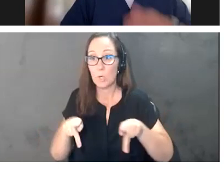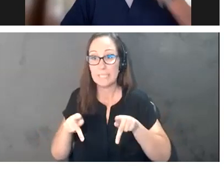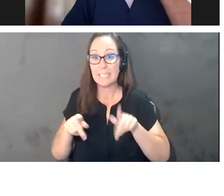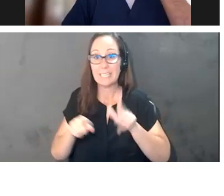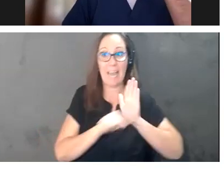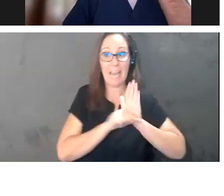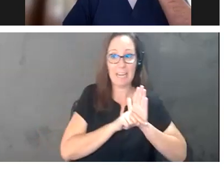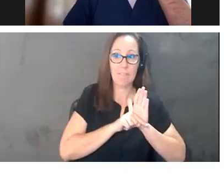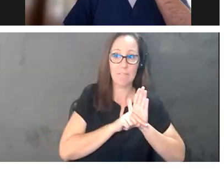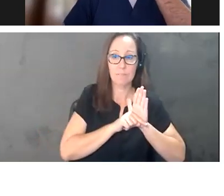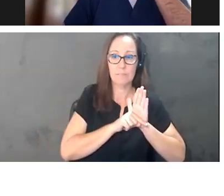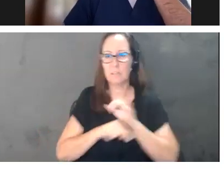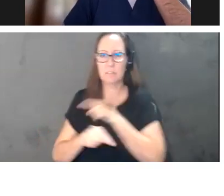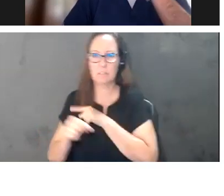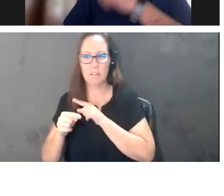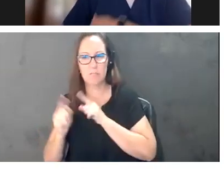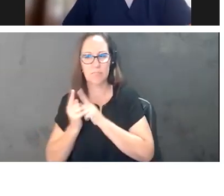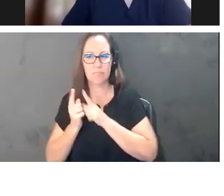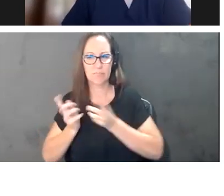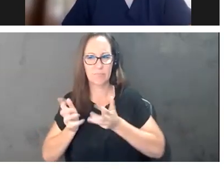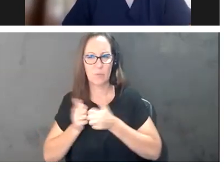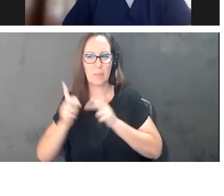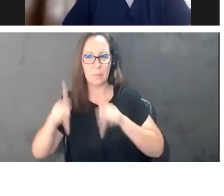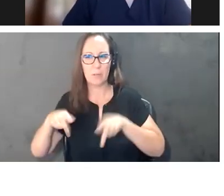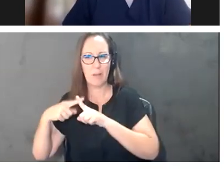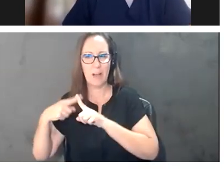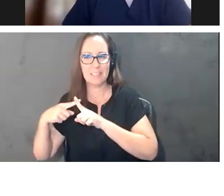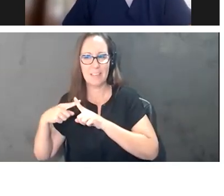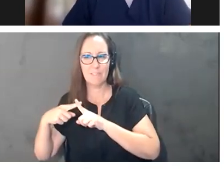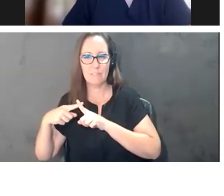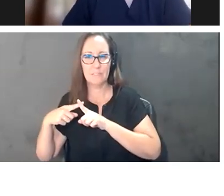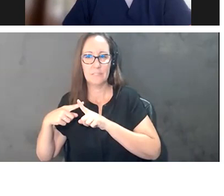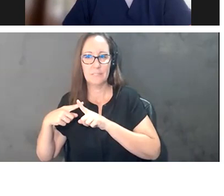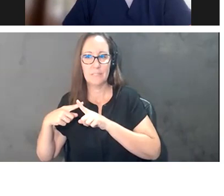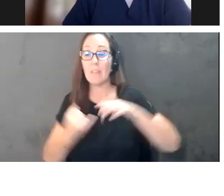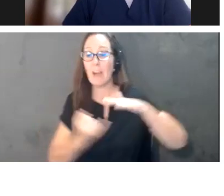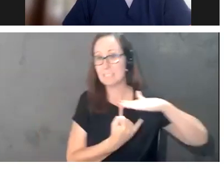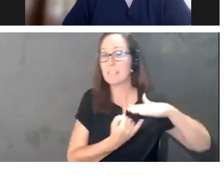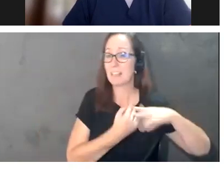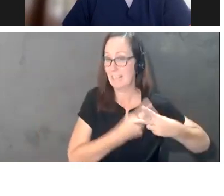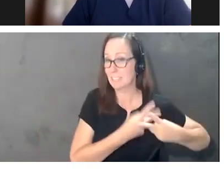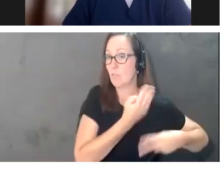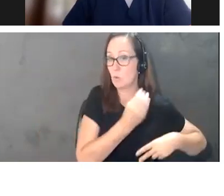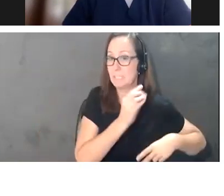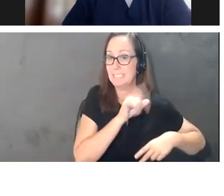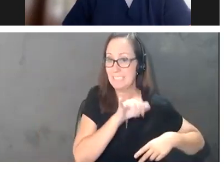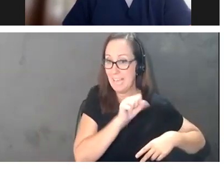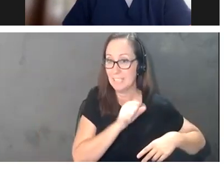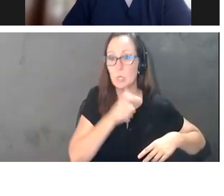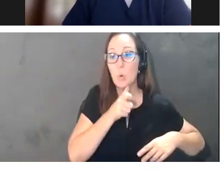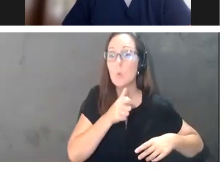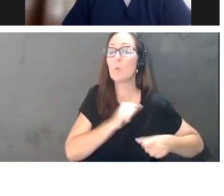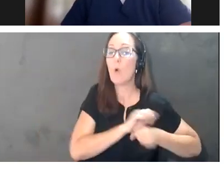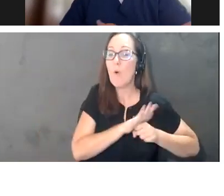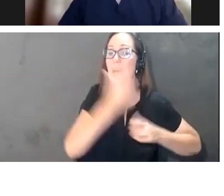someone who is COVID positive. So you don't, the isolation is for 14 days for the individuals who are COVID